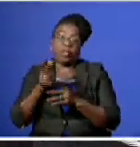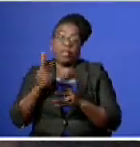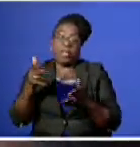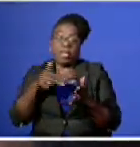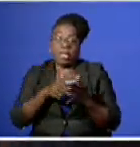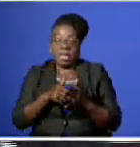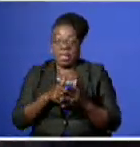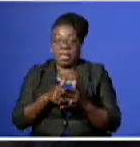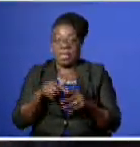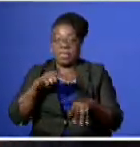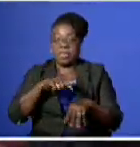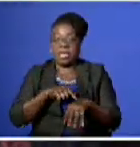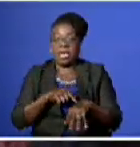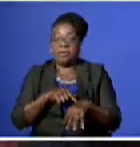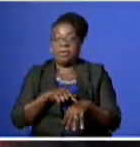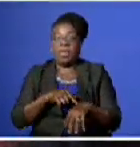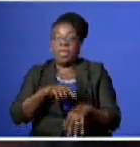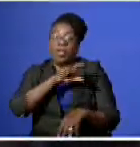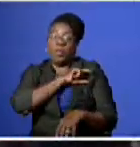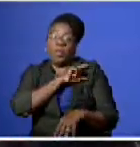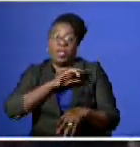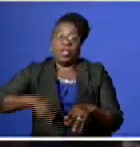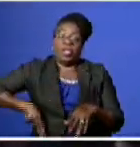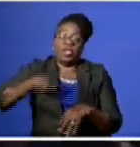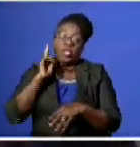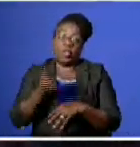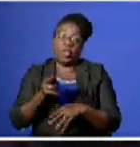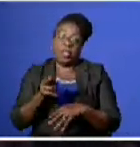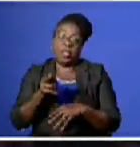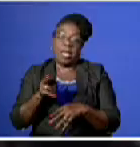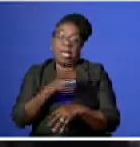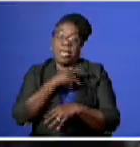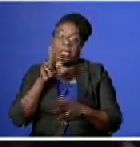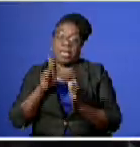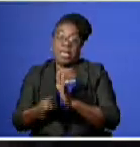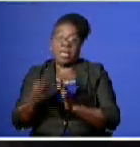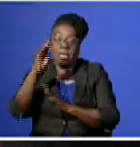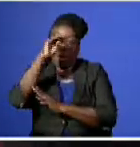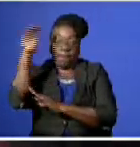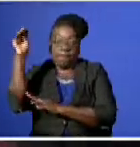officers shot him, fatally wounding him.